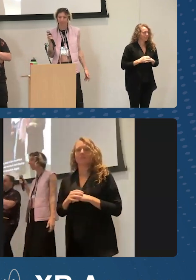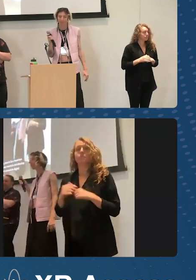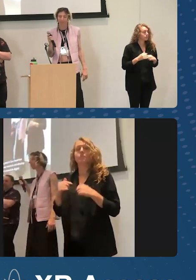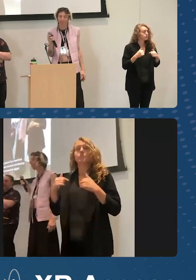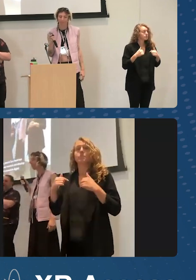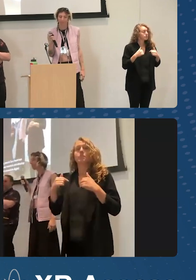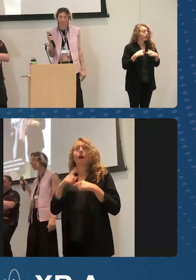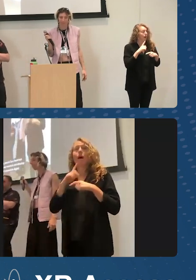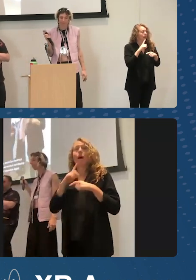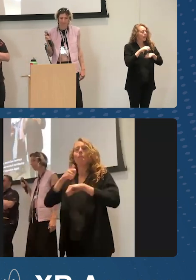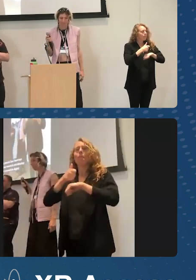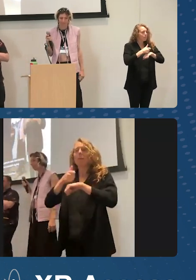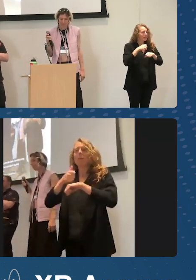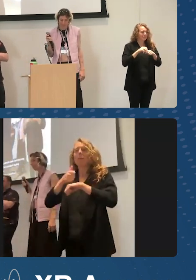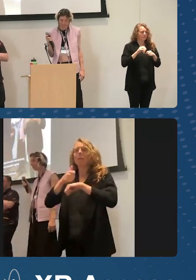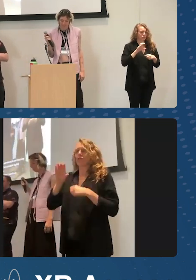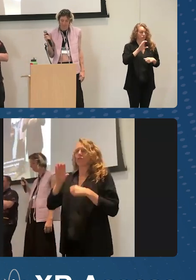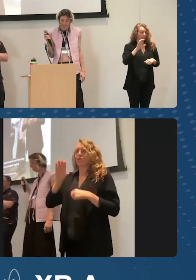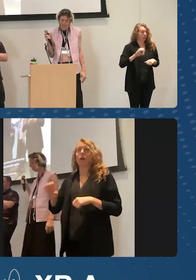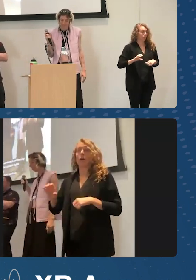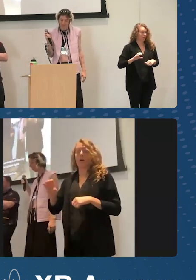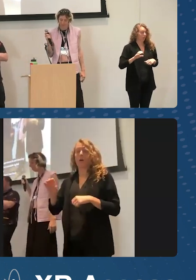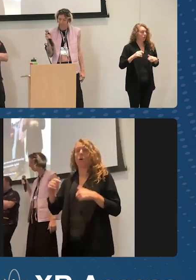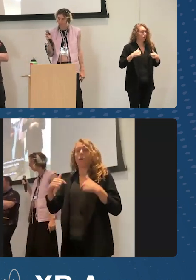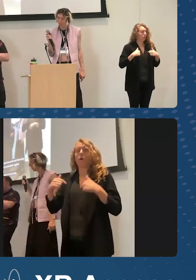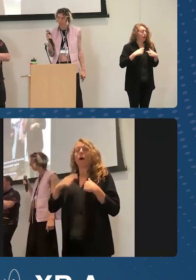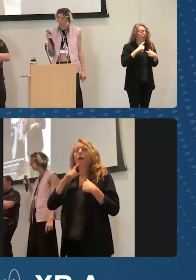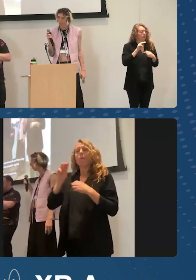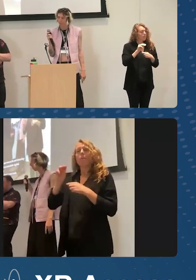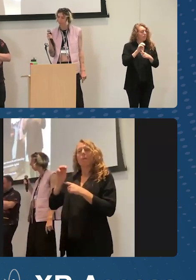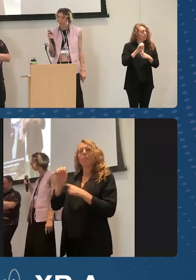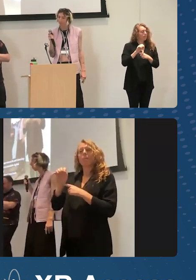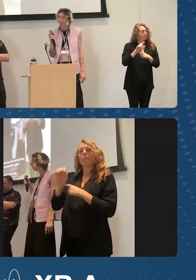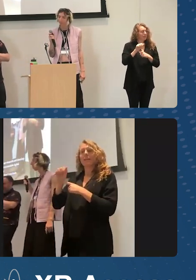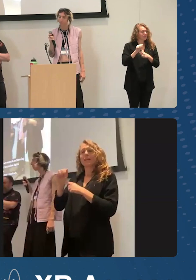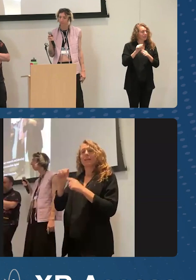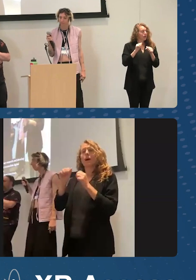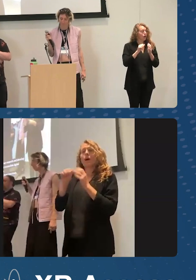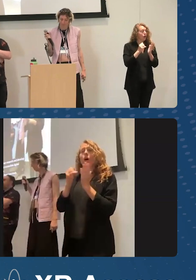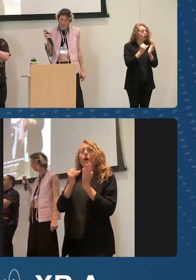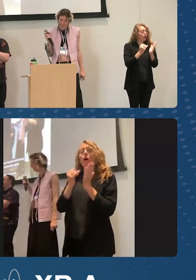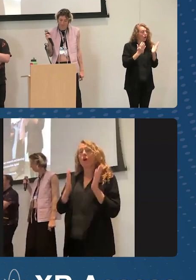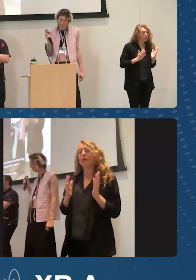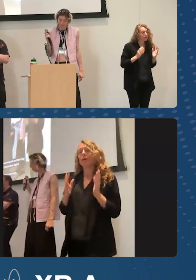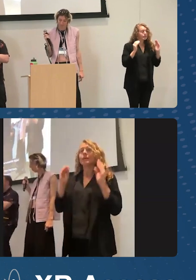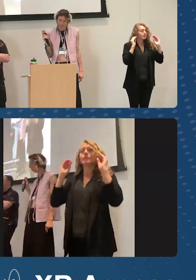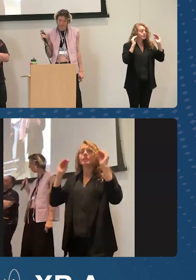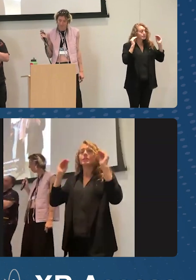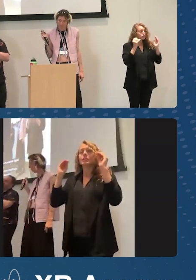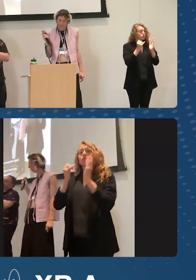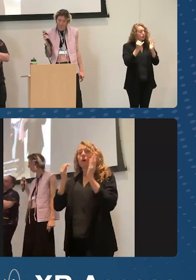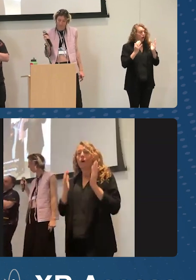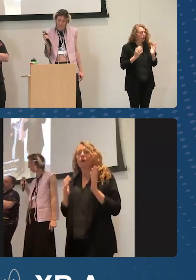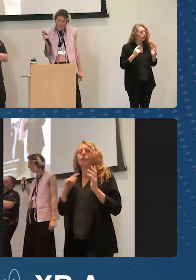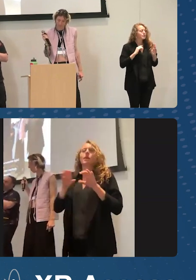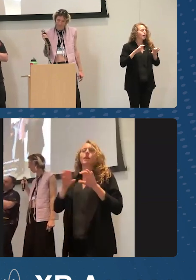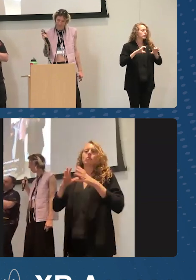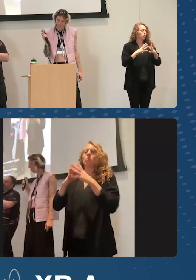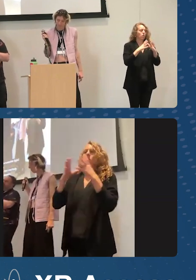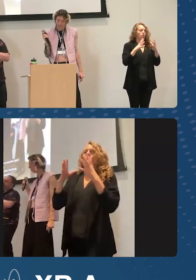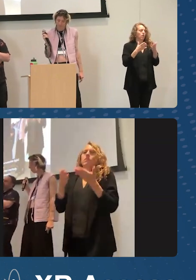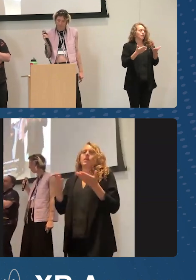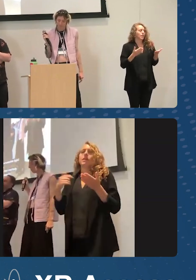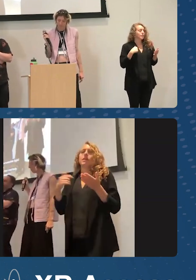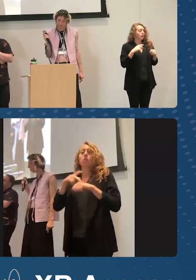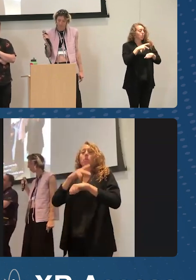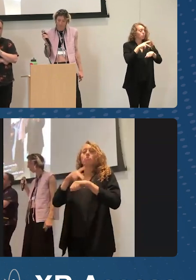I'm based in Chicago, and I'm a media artist, teaching artist, do a whole bunch of other stuff. I'm a principal sound designer